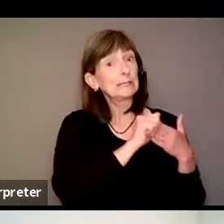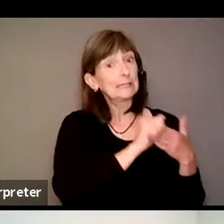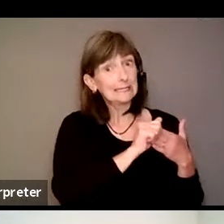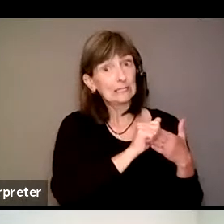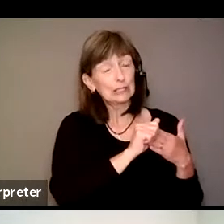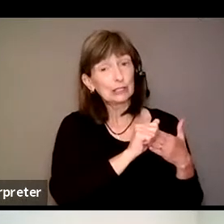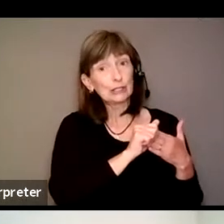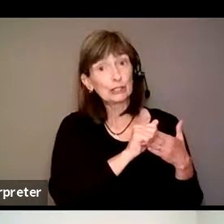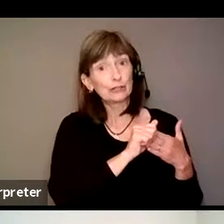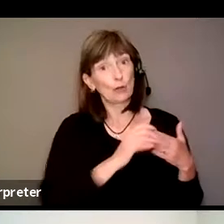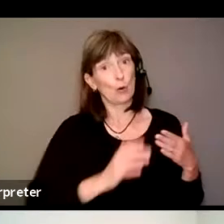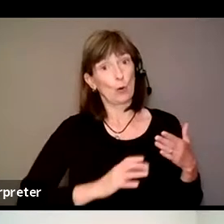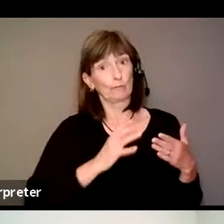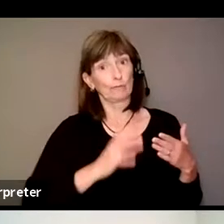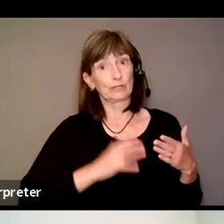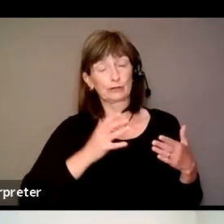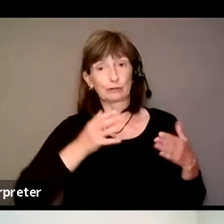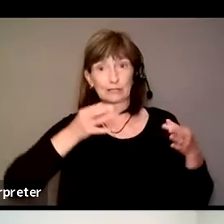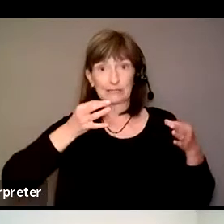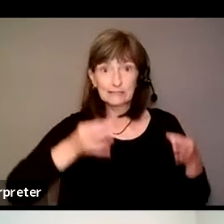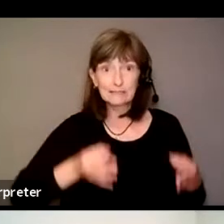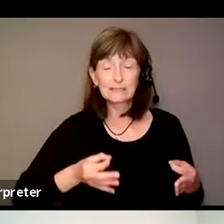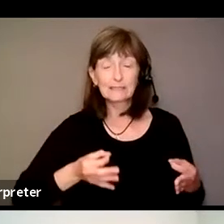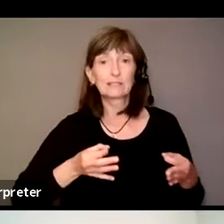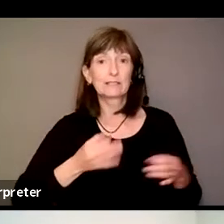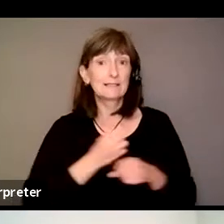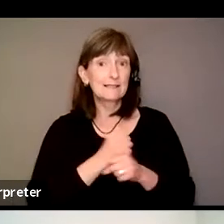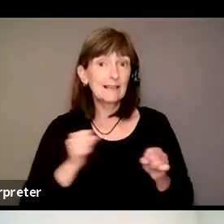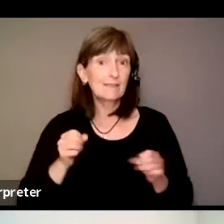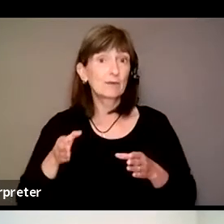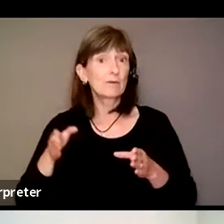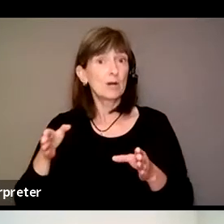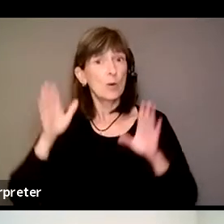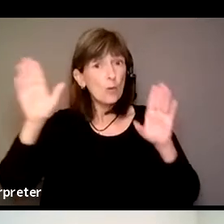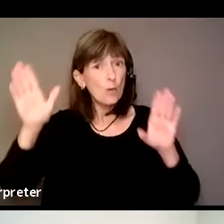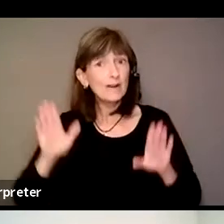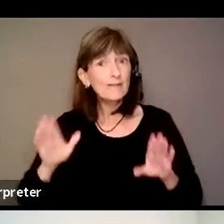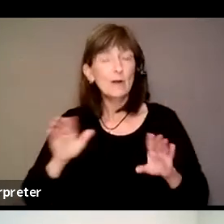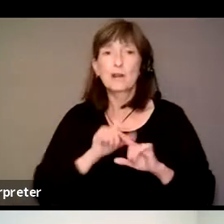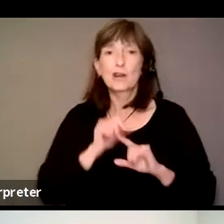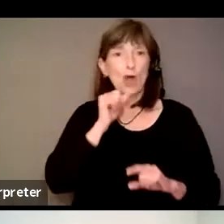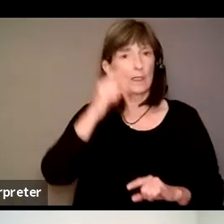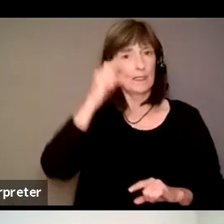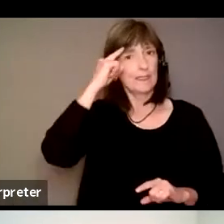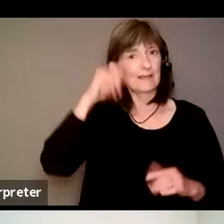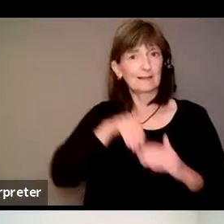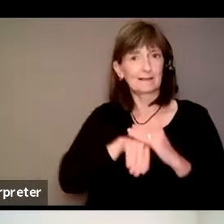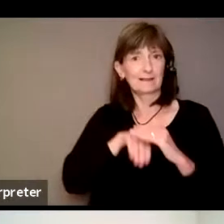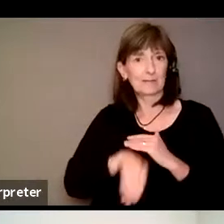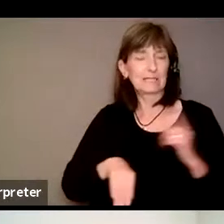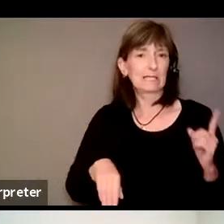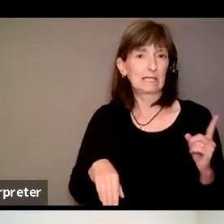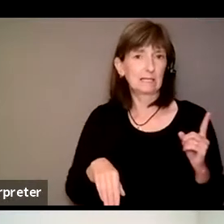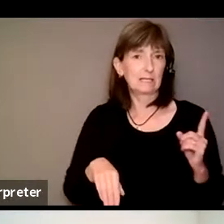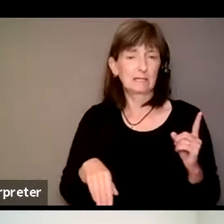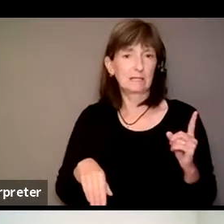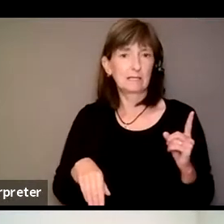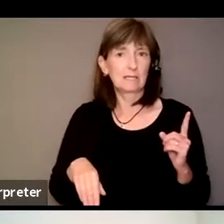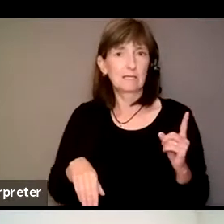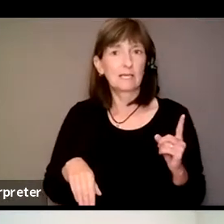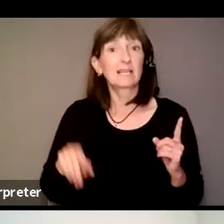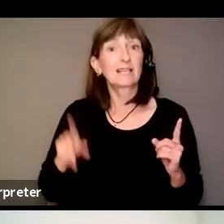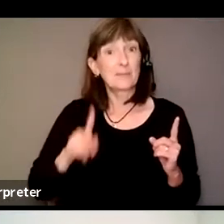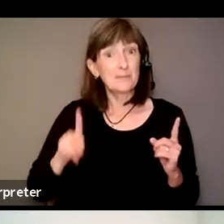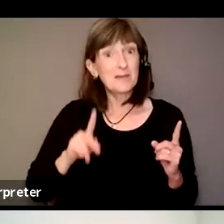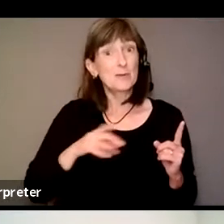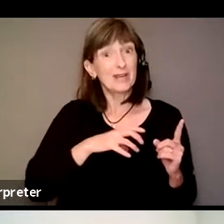this official, this creating the space where yes, this is a wonderful thing, they didn't think about accessibility because there weren't people who were sitting on council